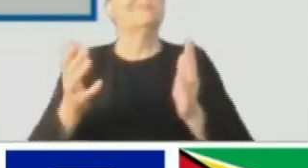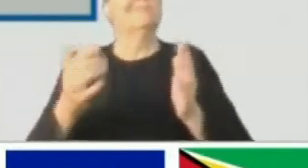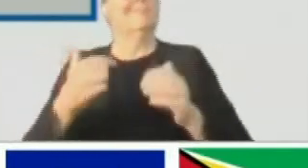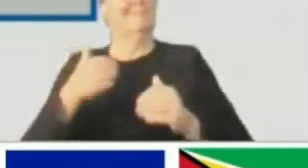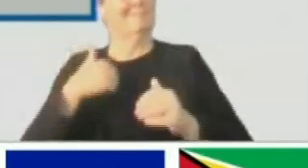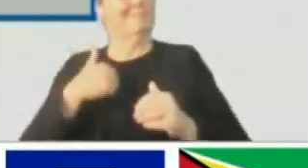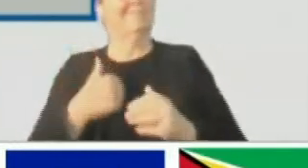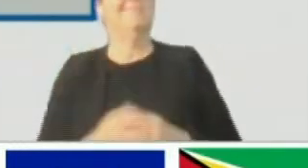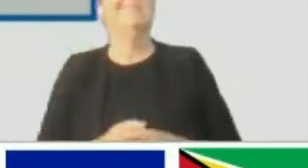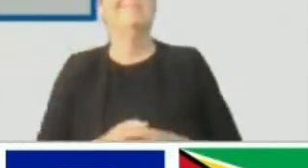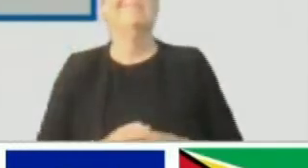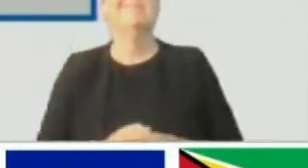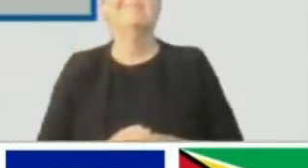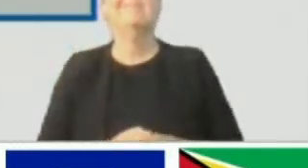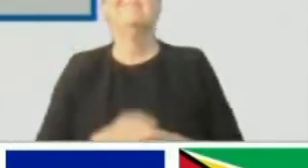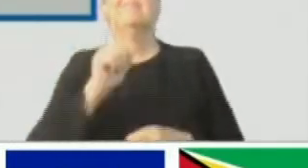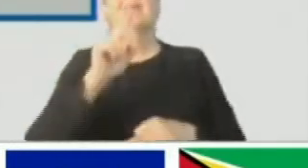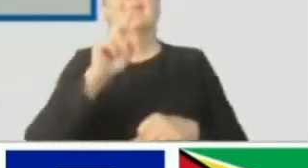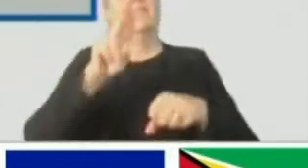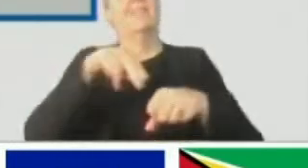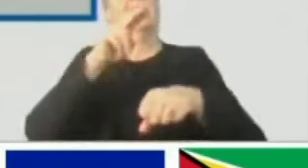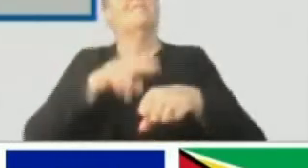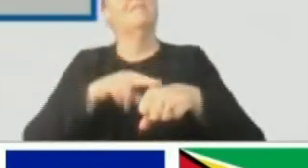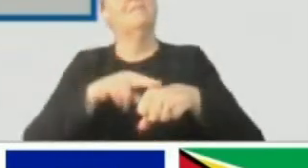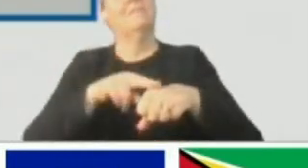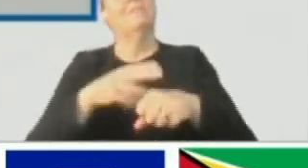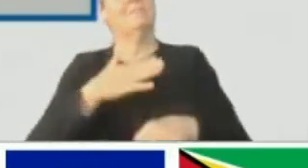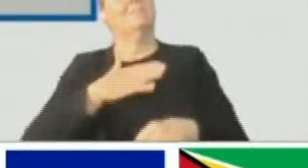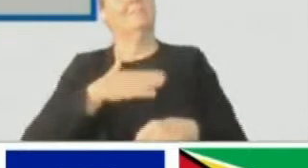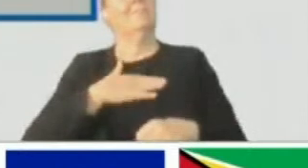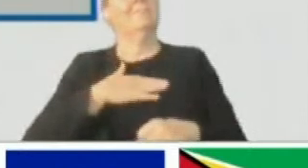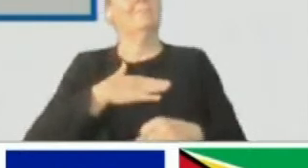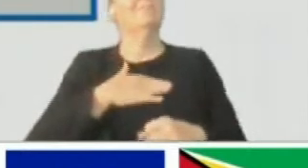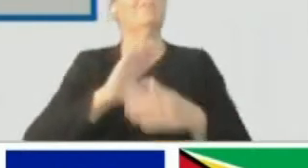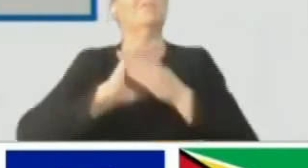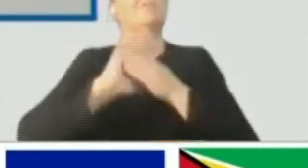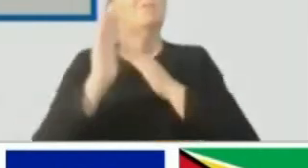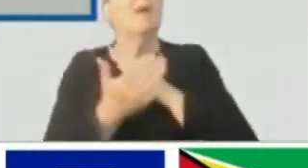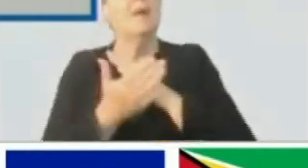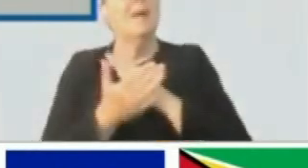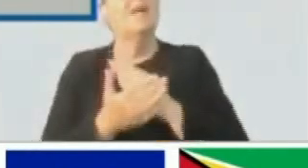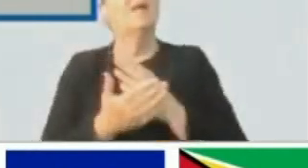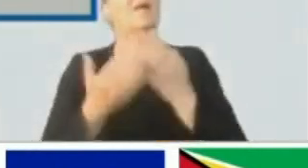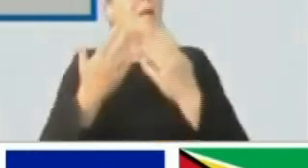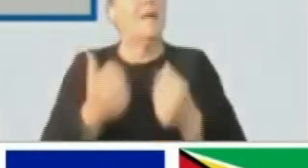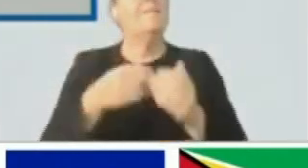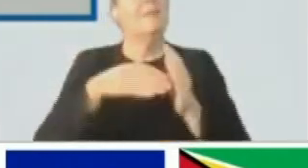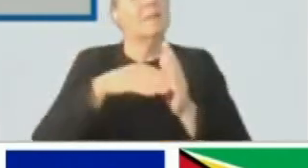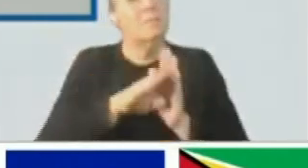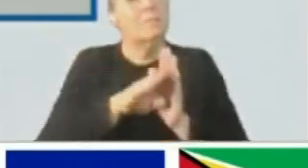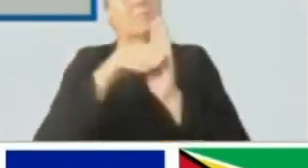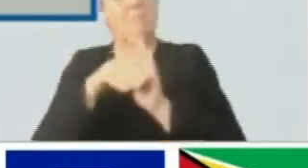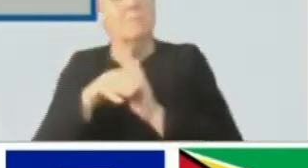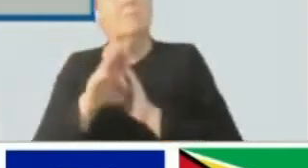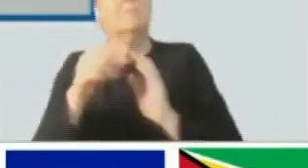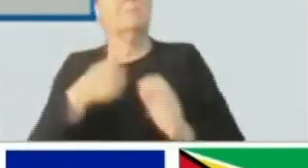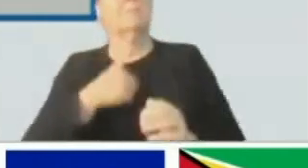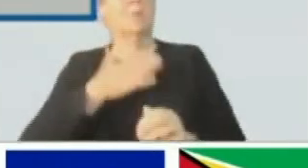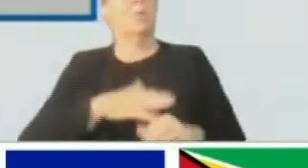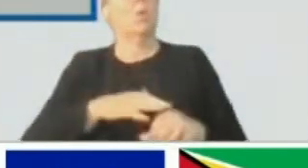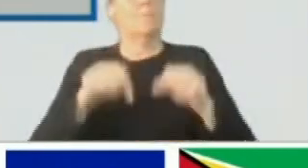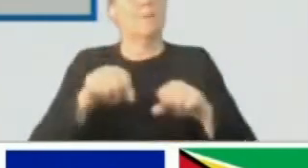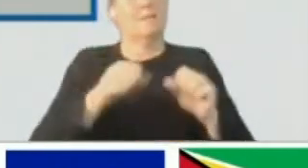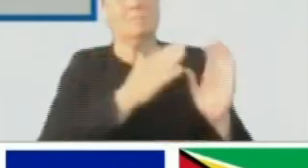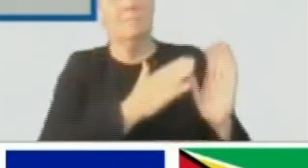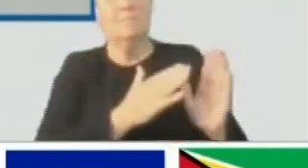level, Jamaica has improved policy and legislative mechanisms to strengthen preparation capacity, as well as to increase